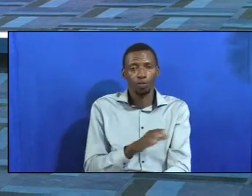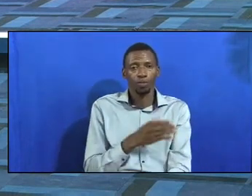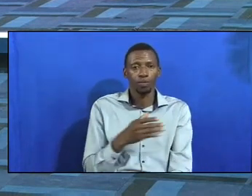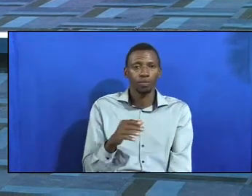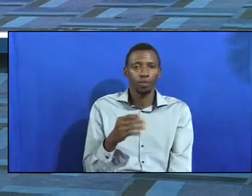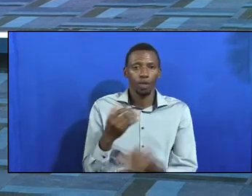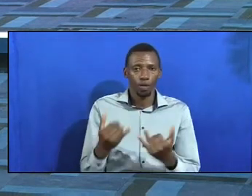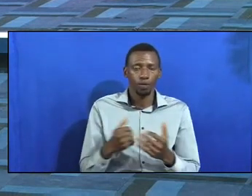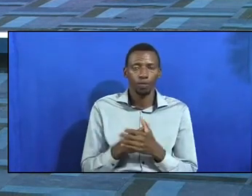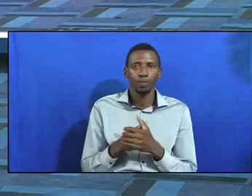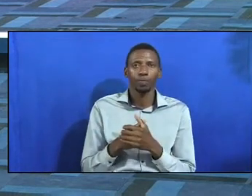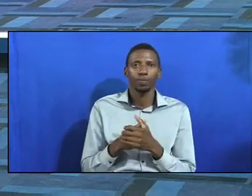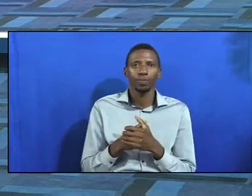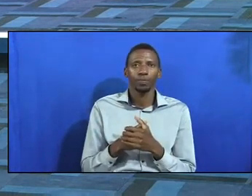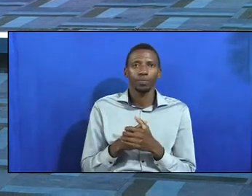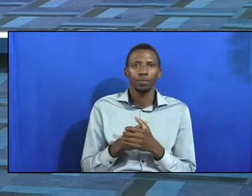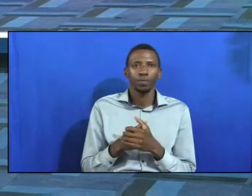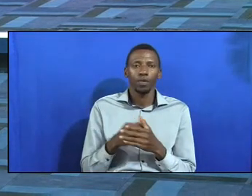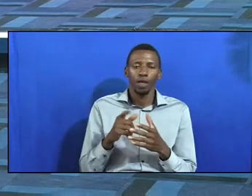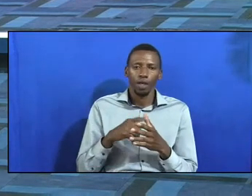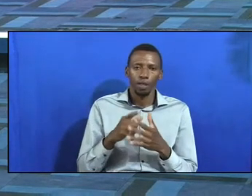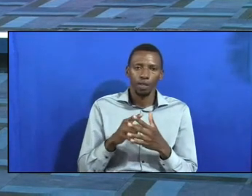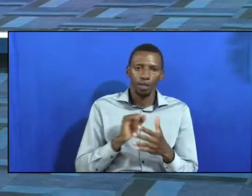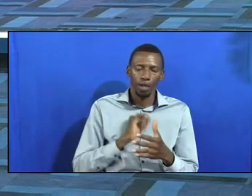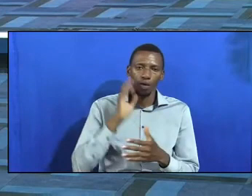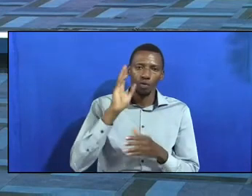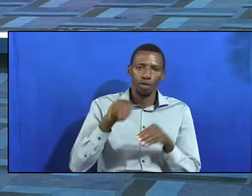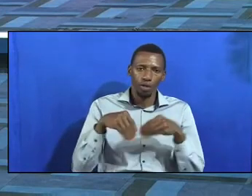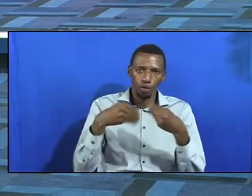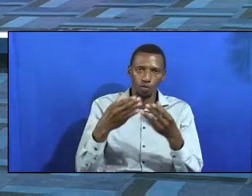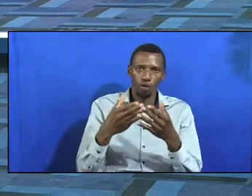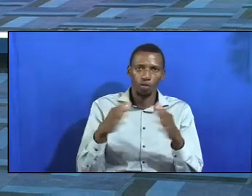song. Then I will offer a closing prayer.